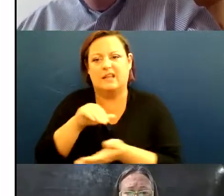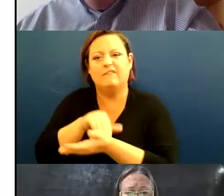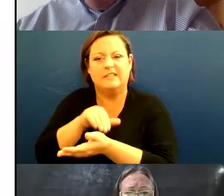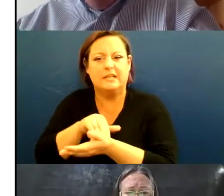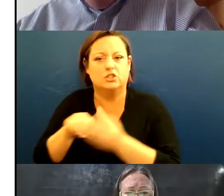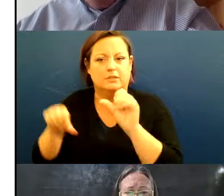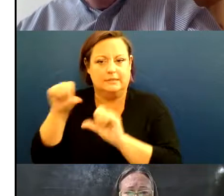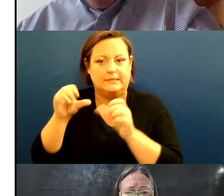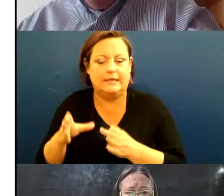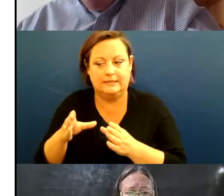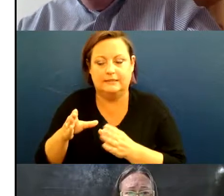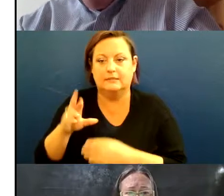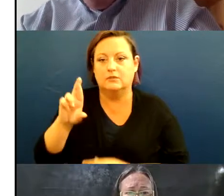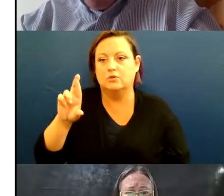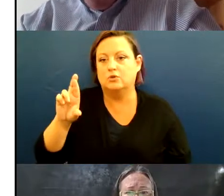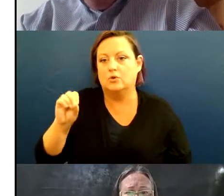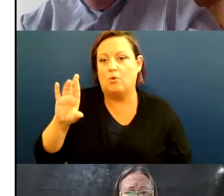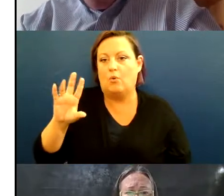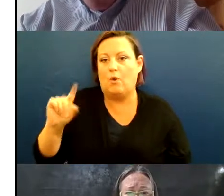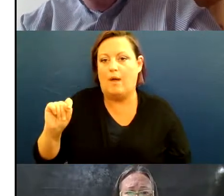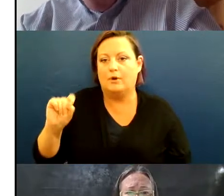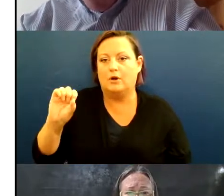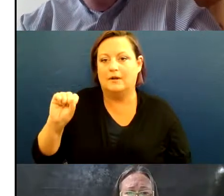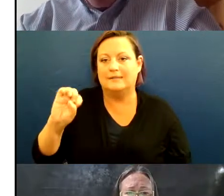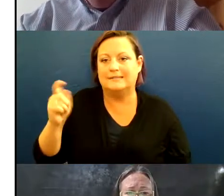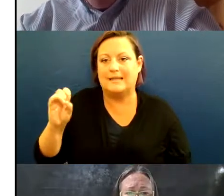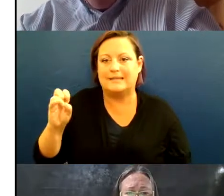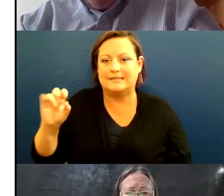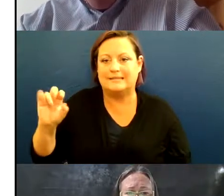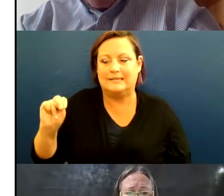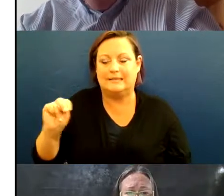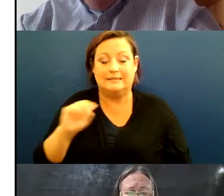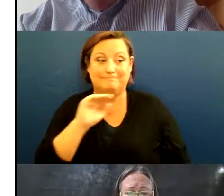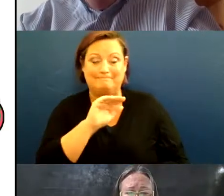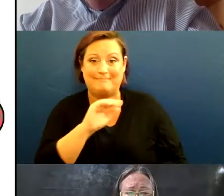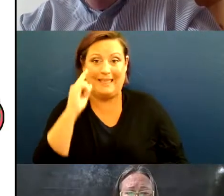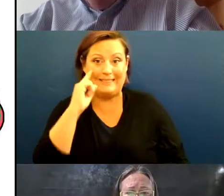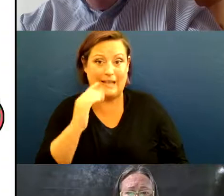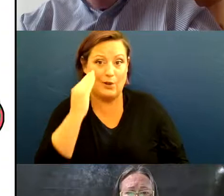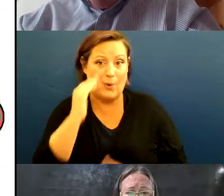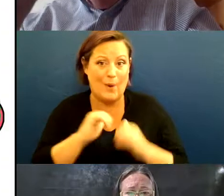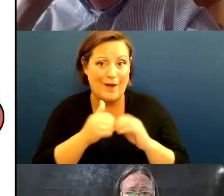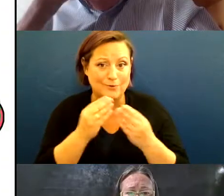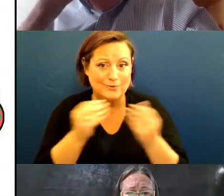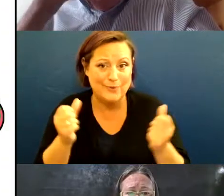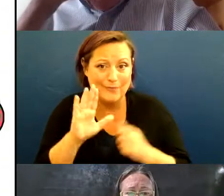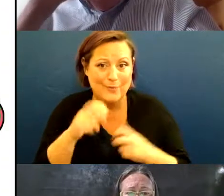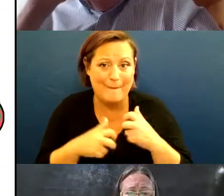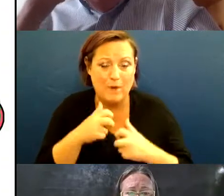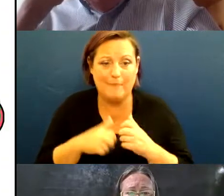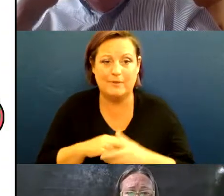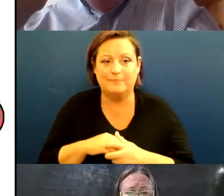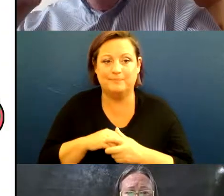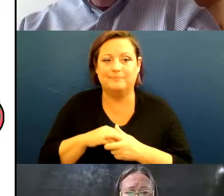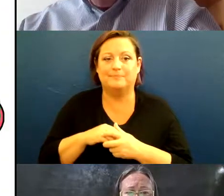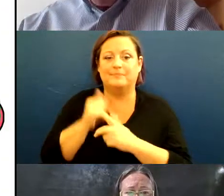audience, Robert Sackstein, that came up to me and said, "I think I know how to solve your problem." So Sackstein was trained as